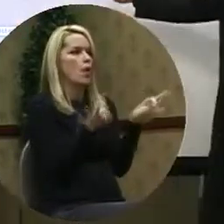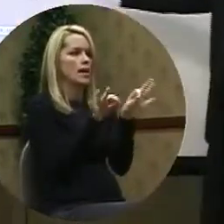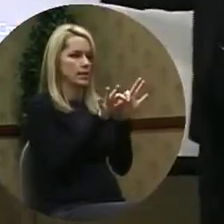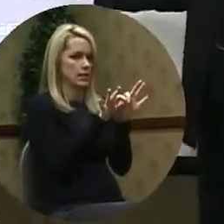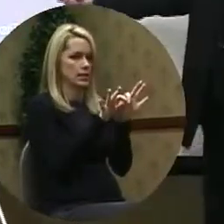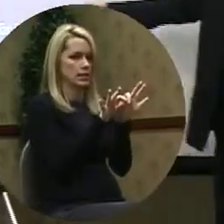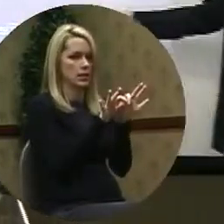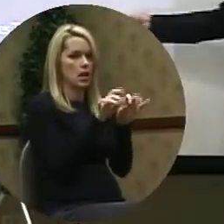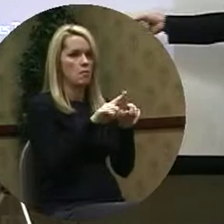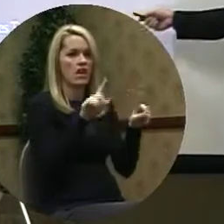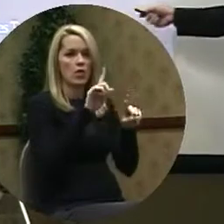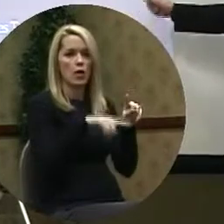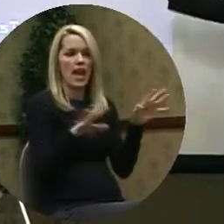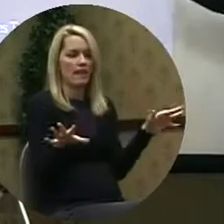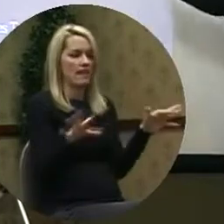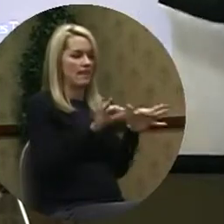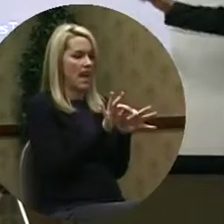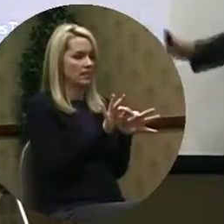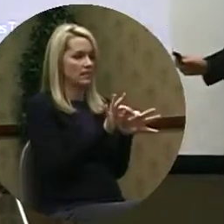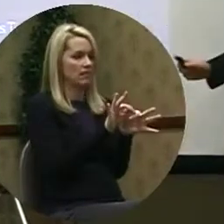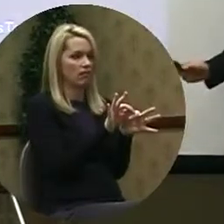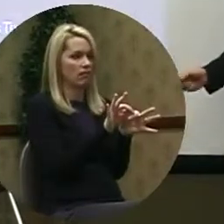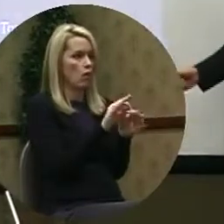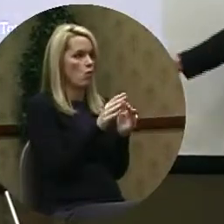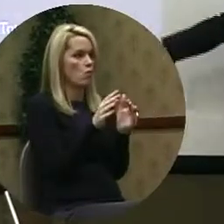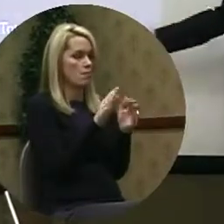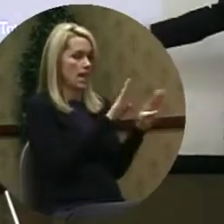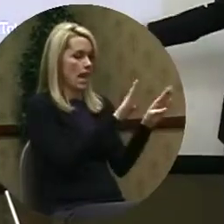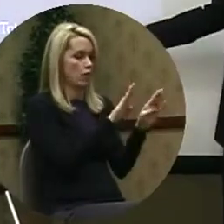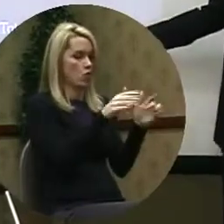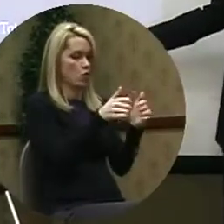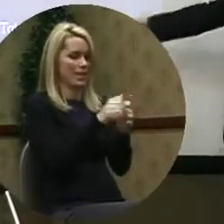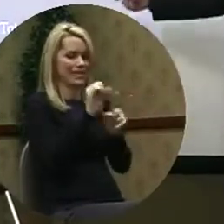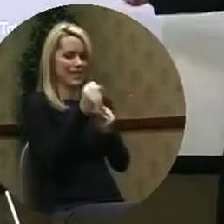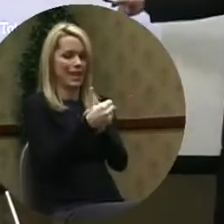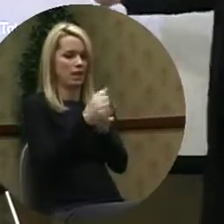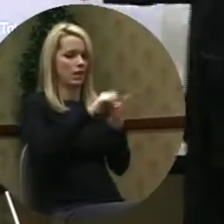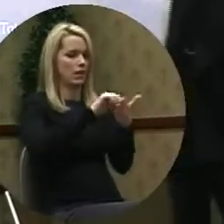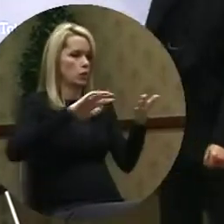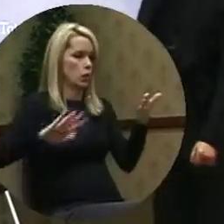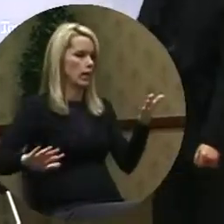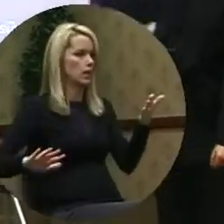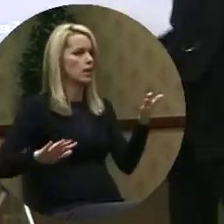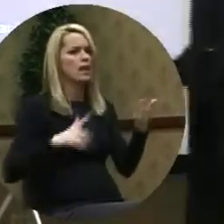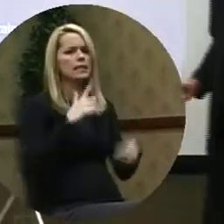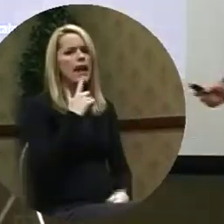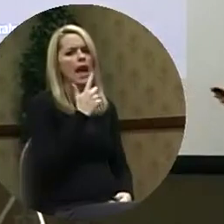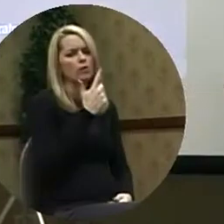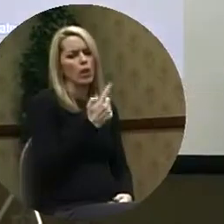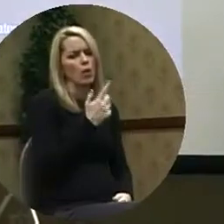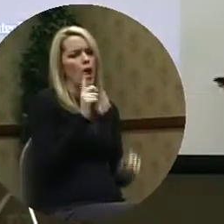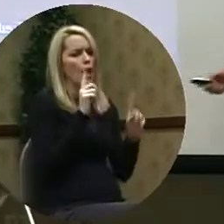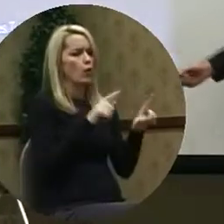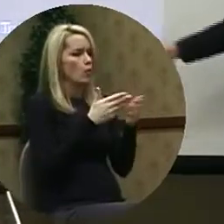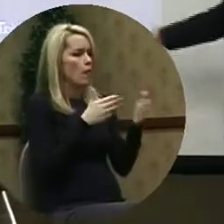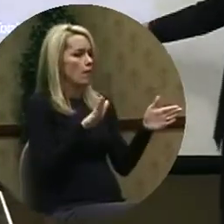if you can't make a connection to the setting, drop it. Okay? I mean, you might say, I'm 21 years old and go to public high